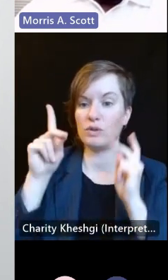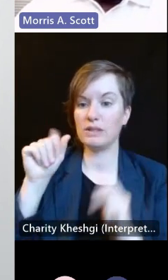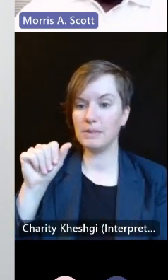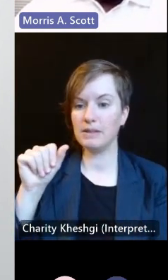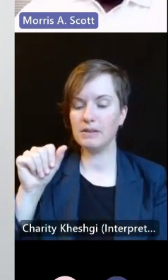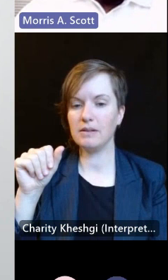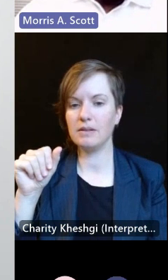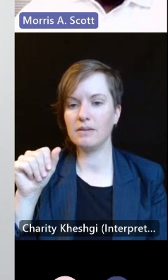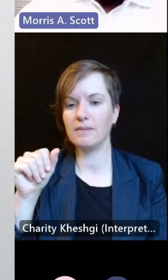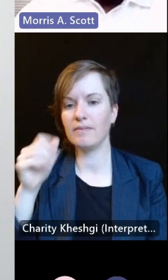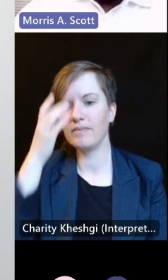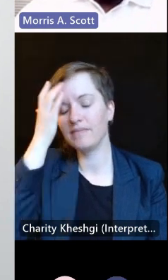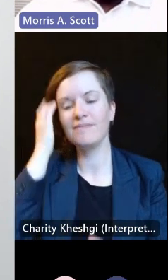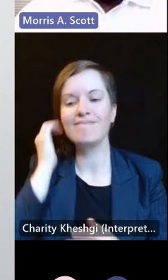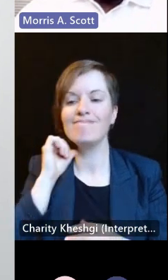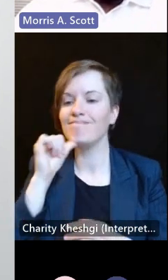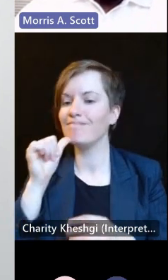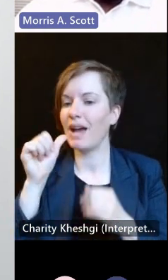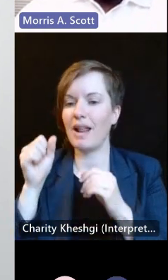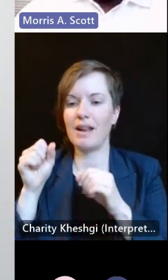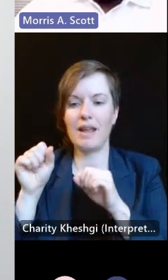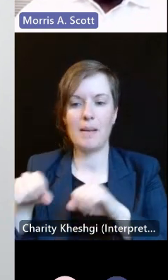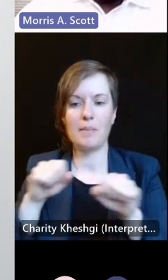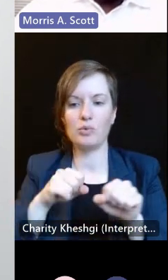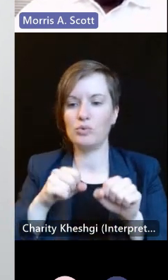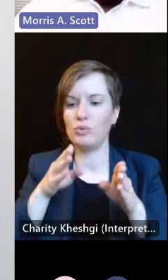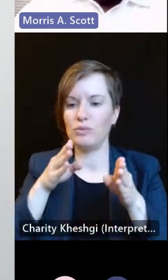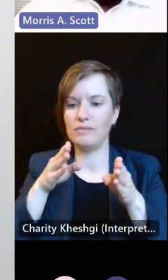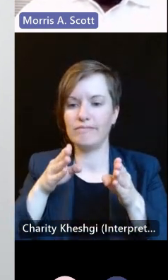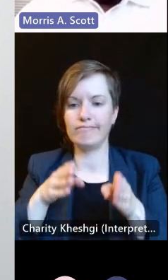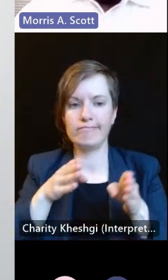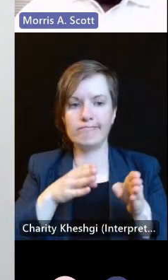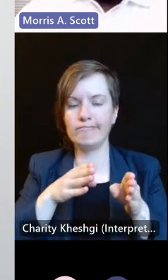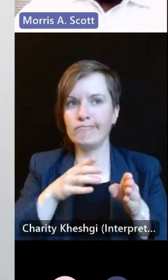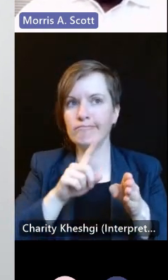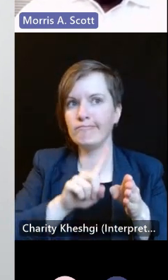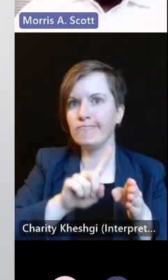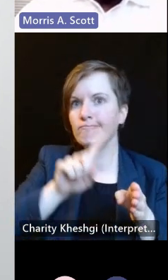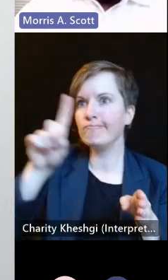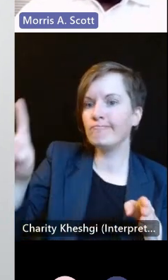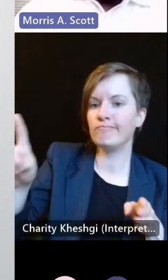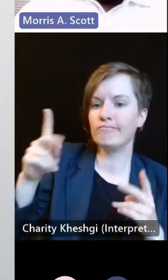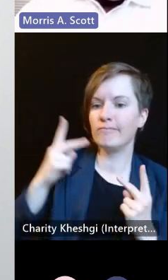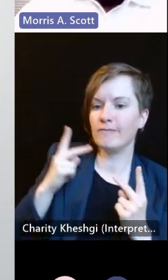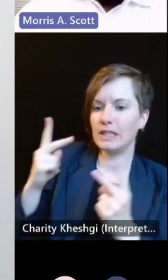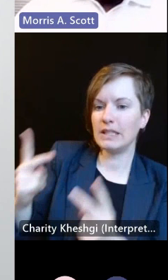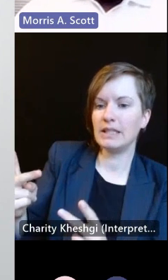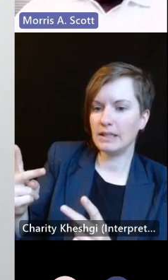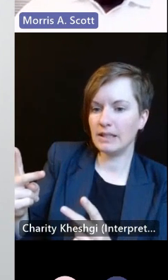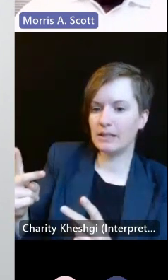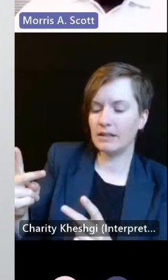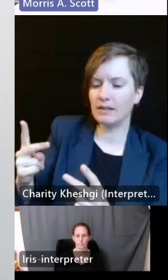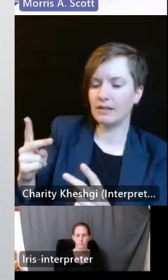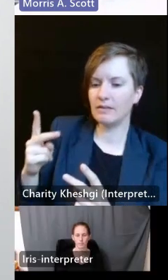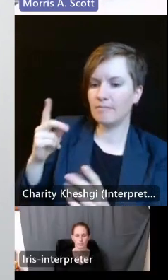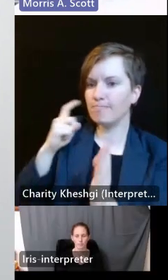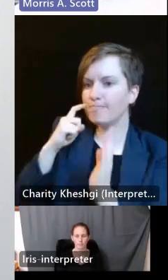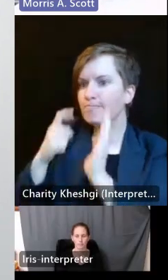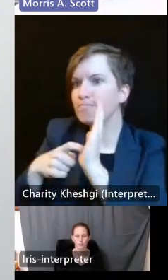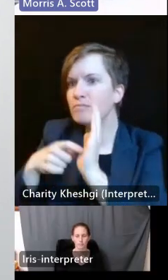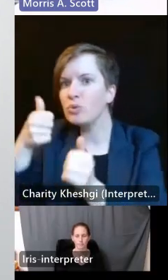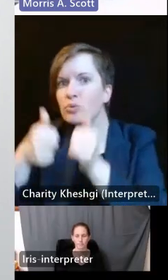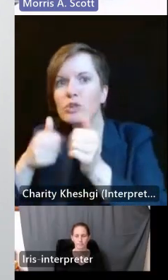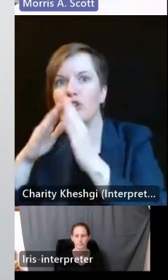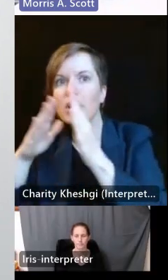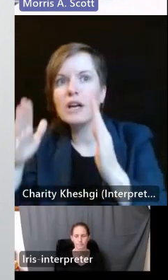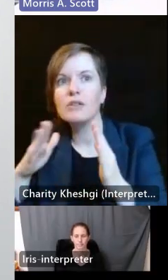travel to identify and visit housing options, or even something like providing accessible